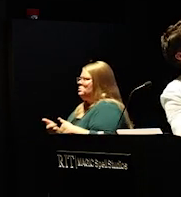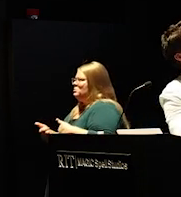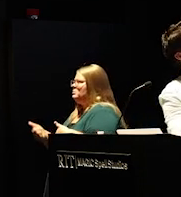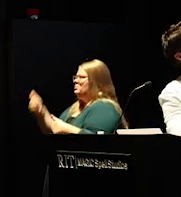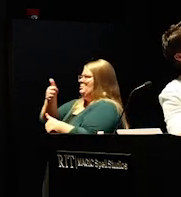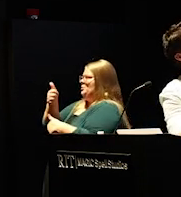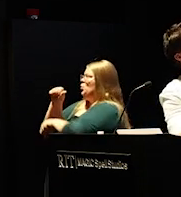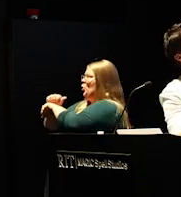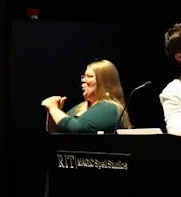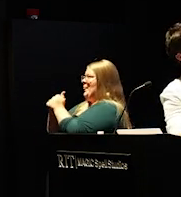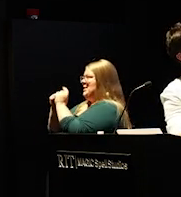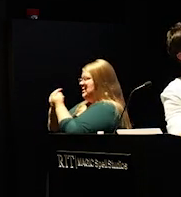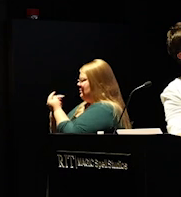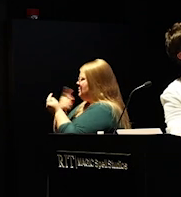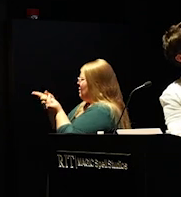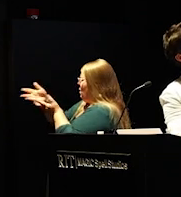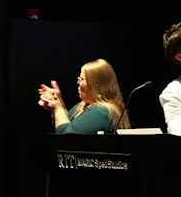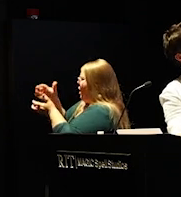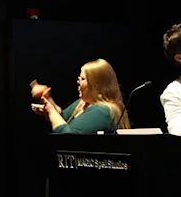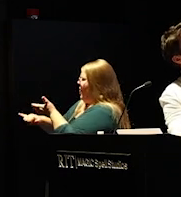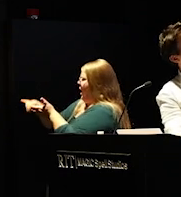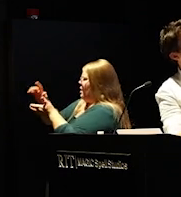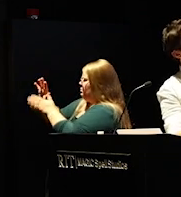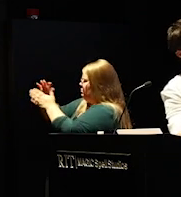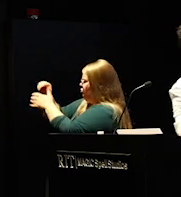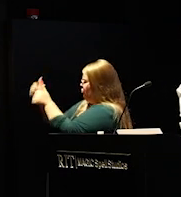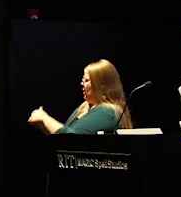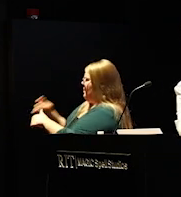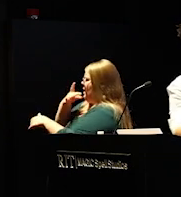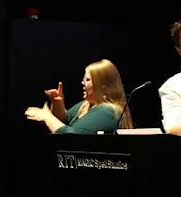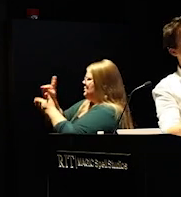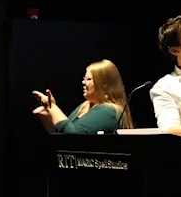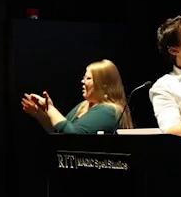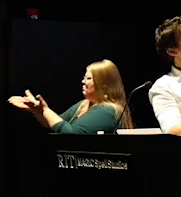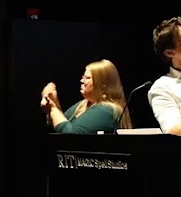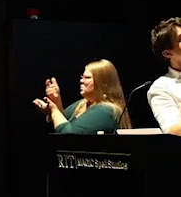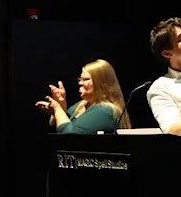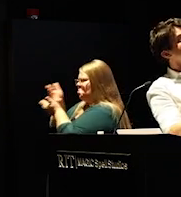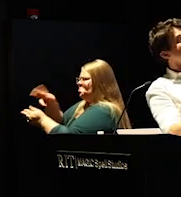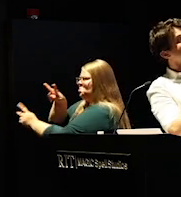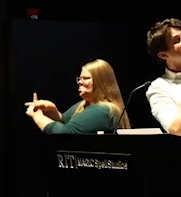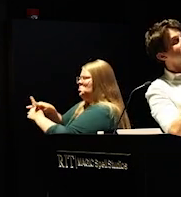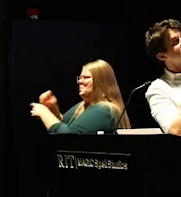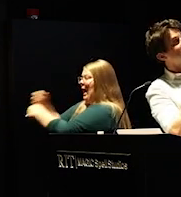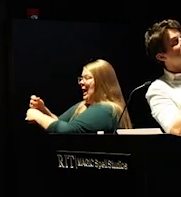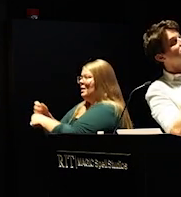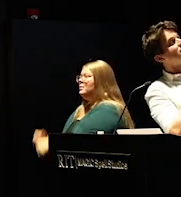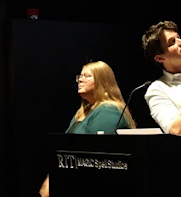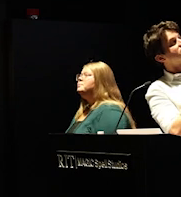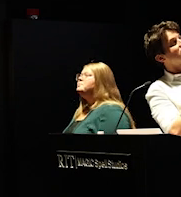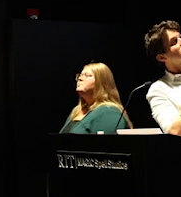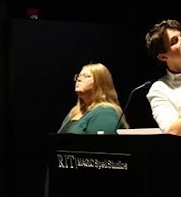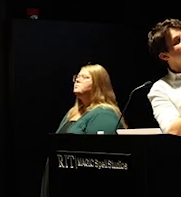these forms and design the lights. And I like to say, like, again, if you're a student, you can be confident. There's a